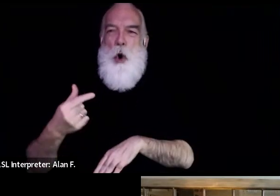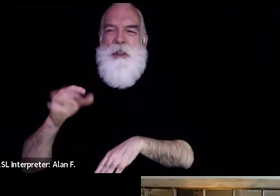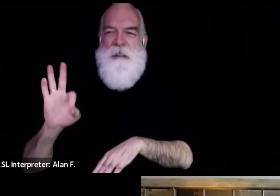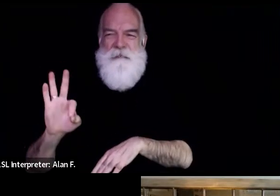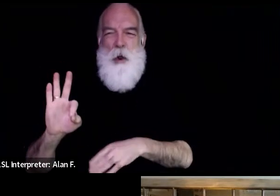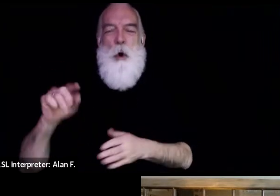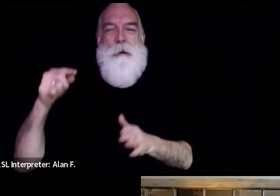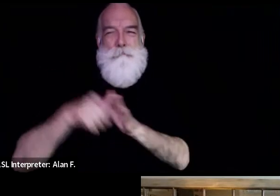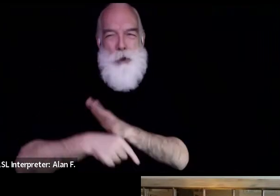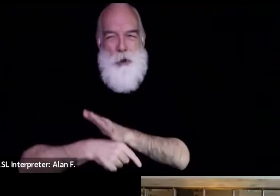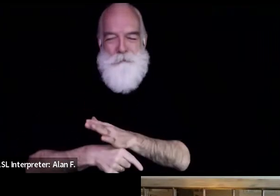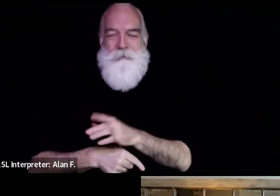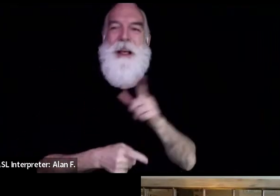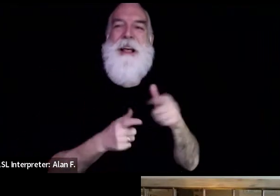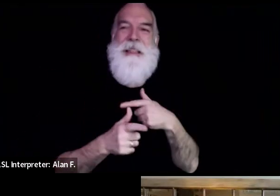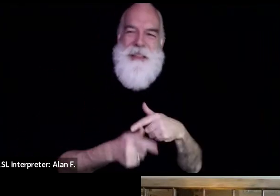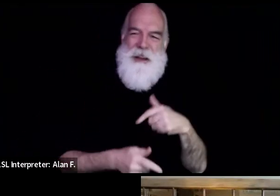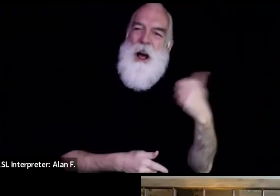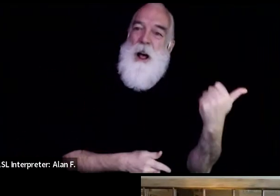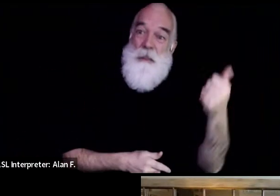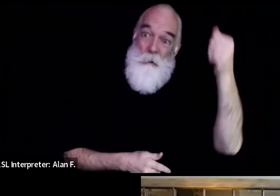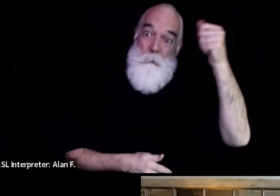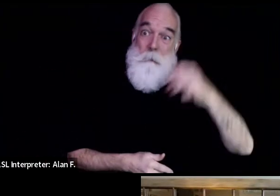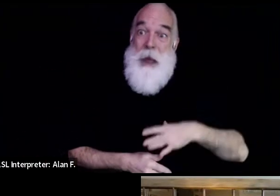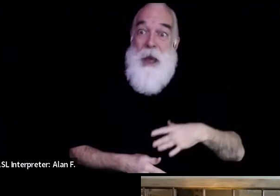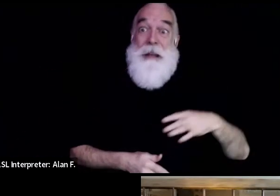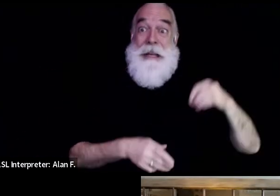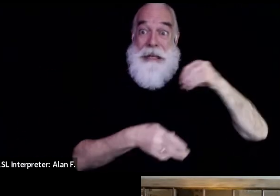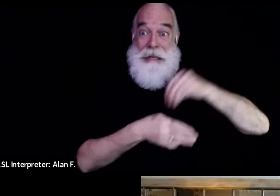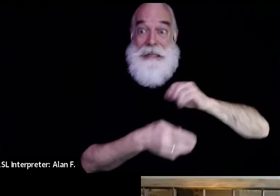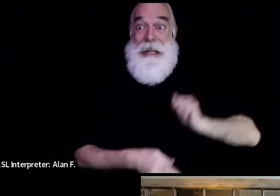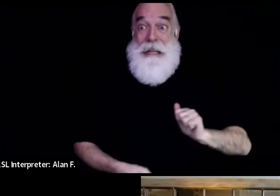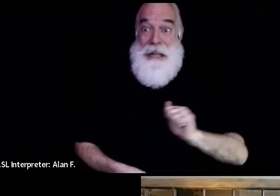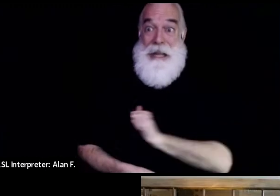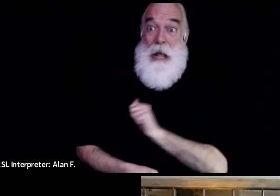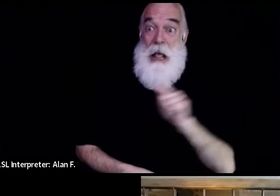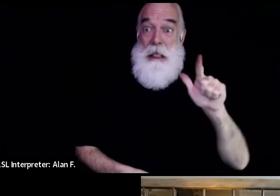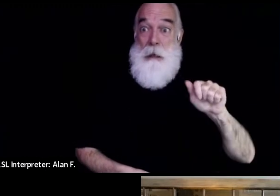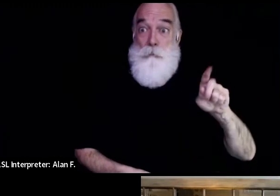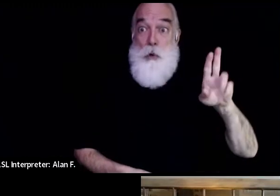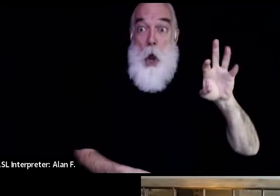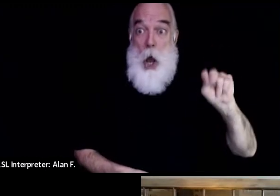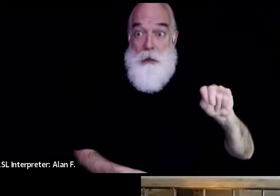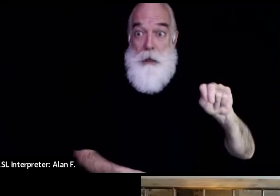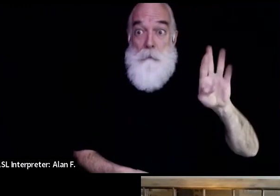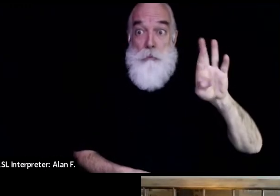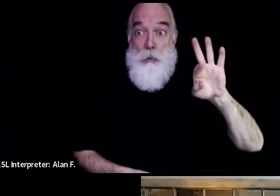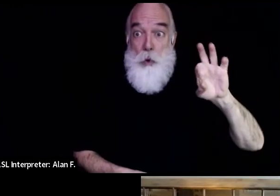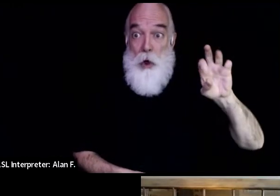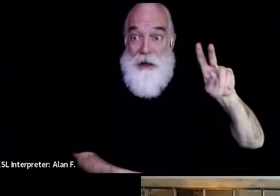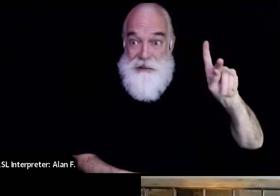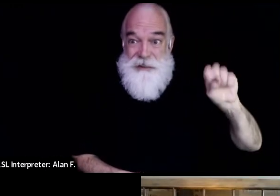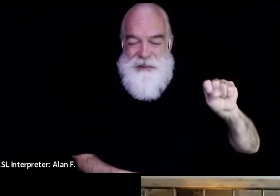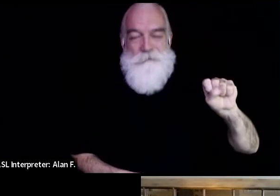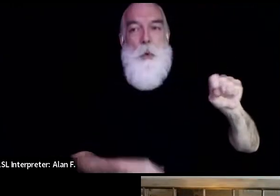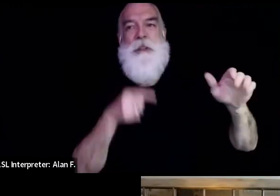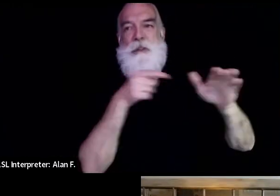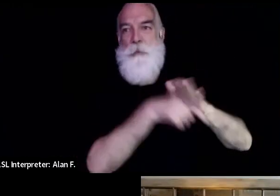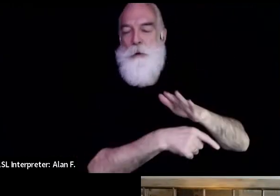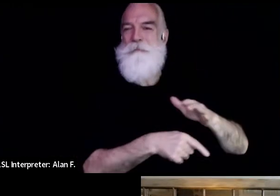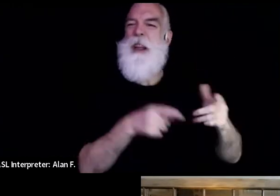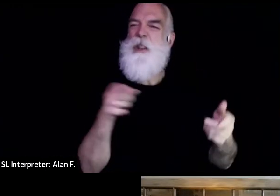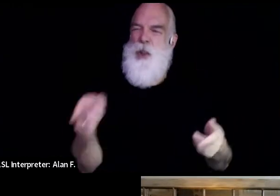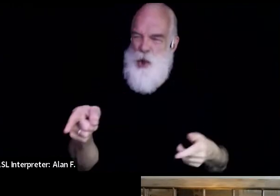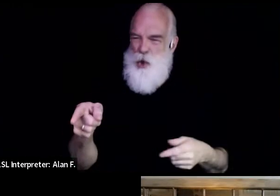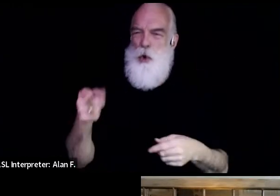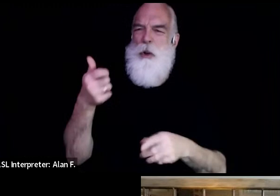unarmed Black man, was shot and killed by the police in Atlanta. That put the focus squarely on your city. You fired Officer Rolfe, who was involved